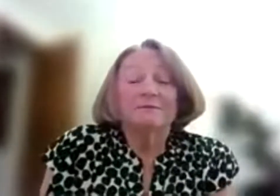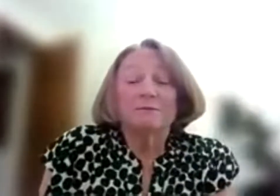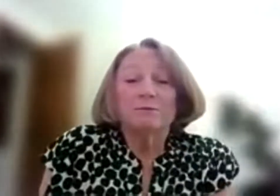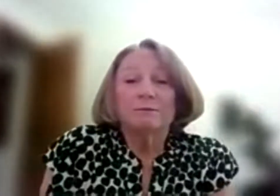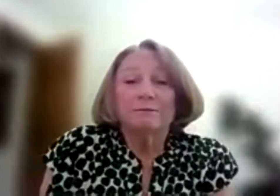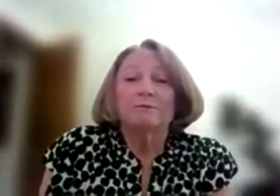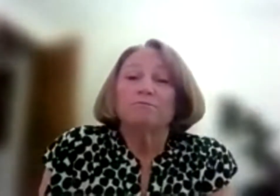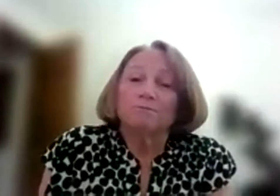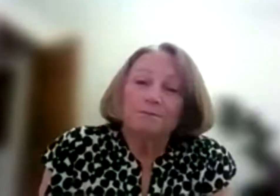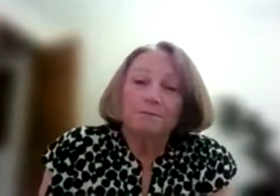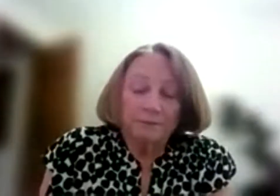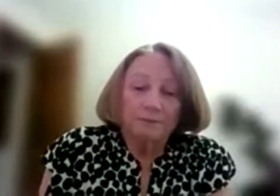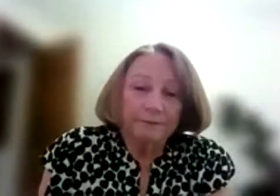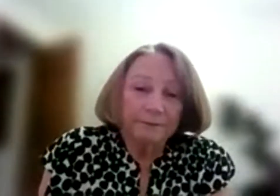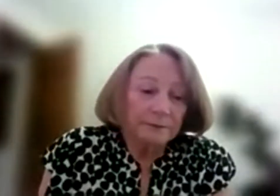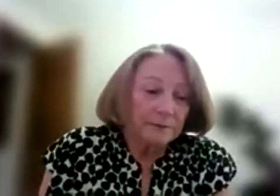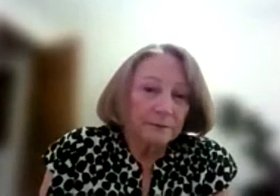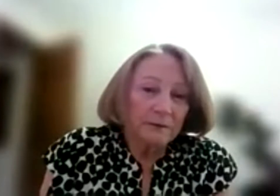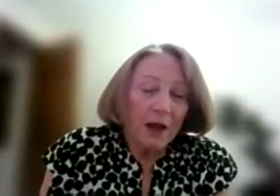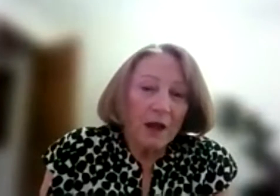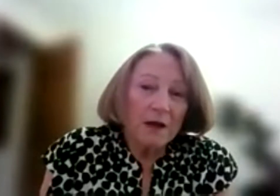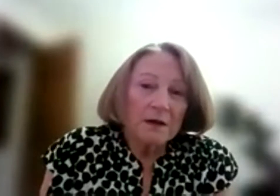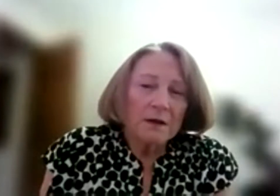purview, but can you